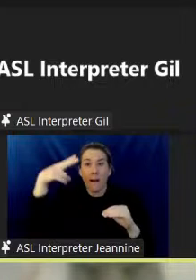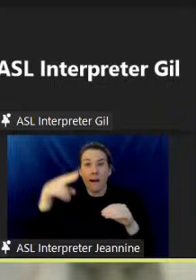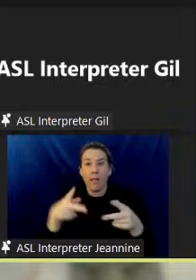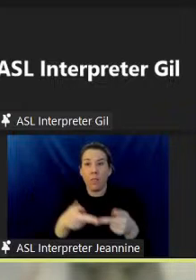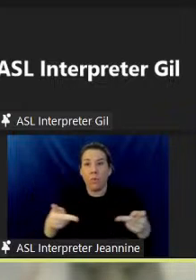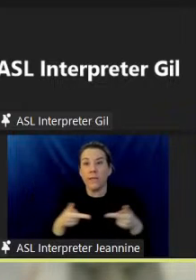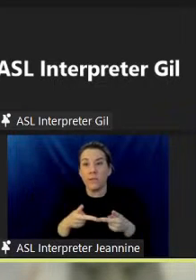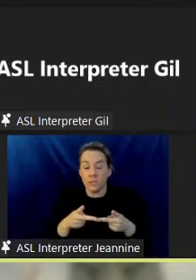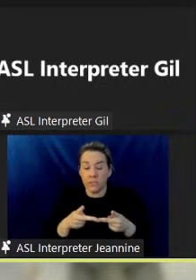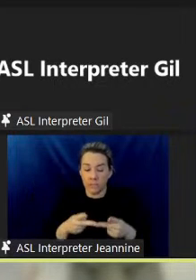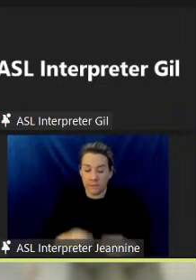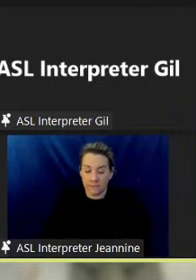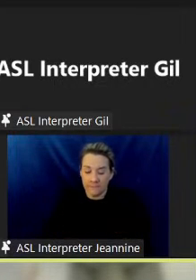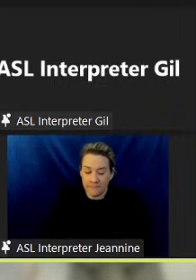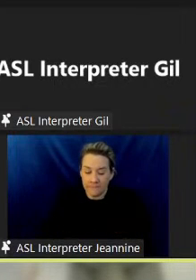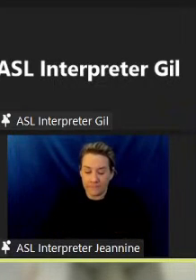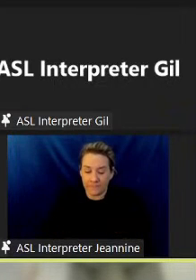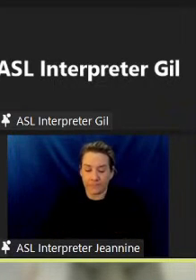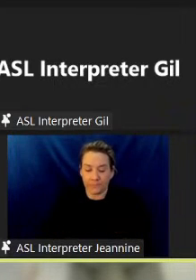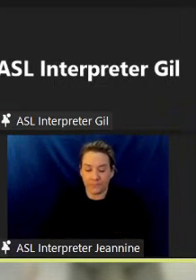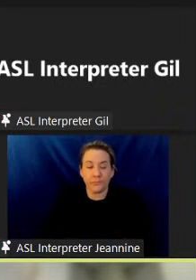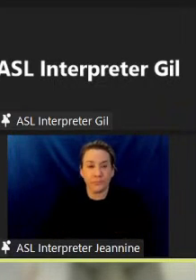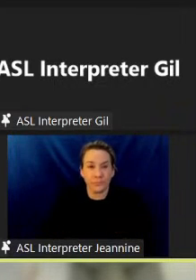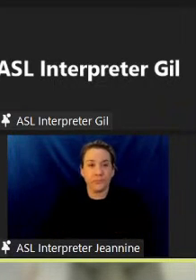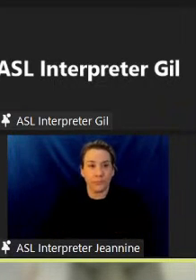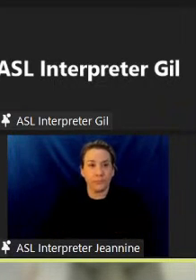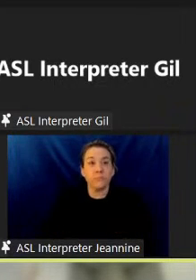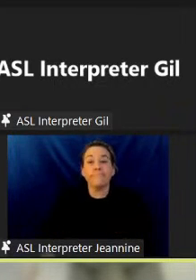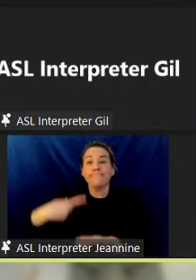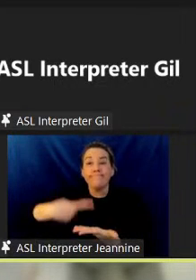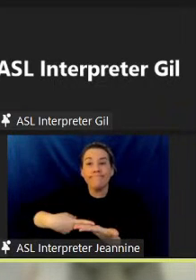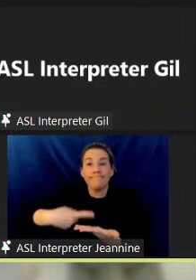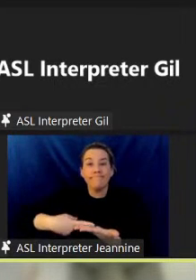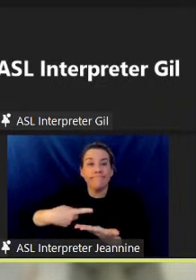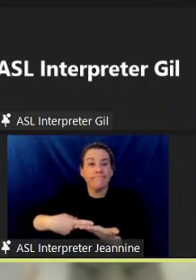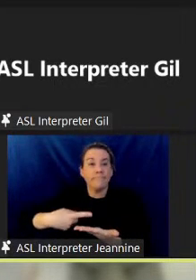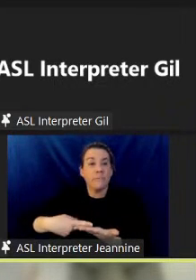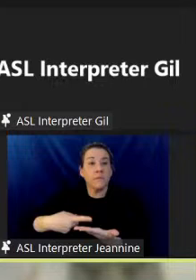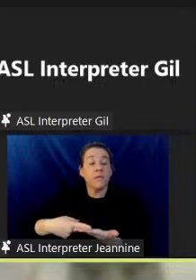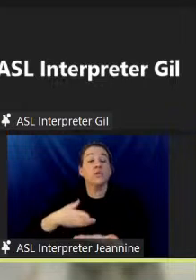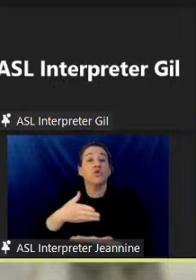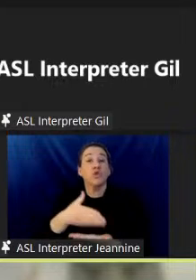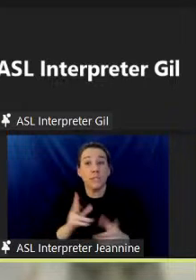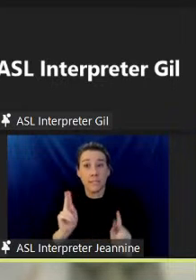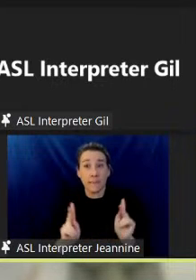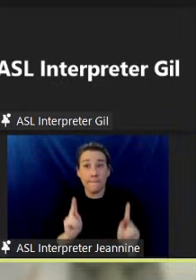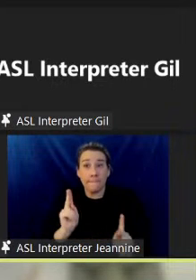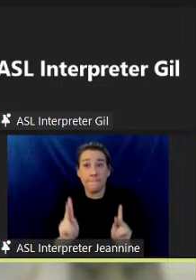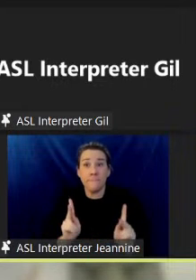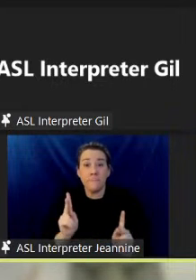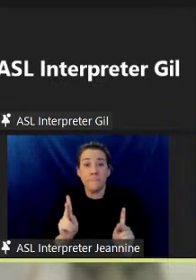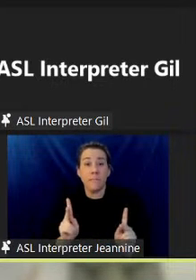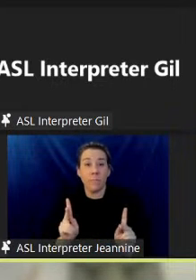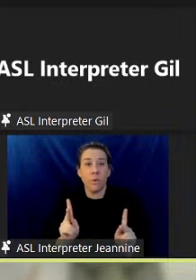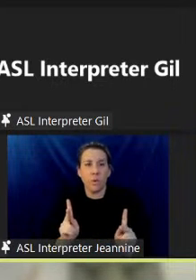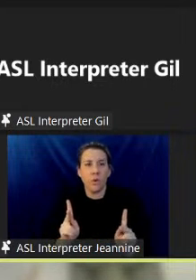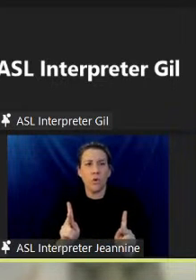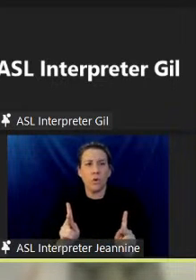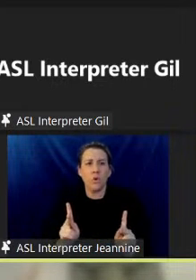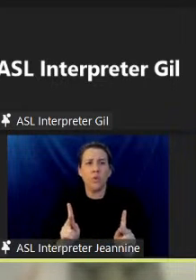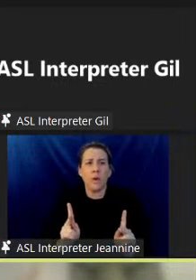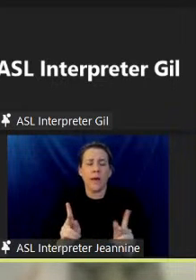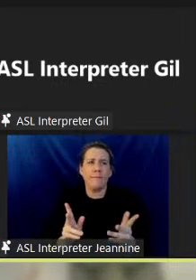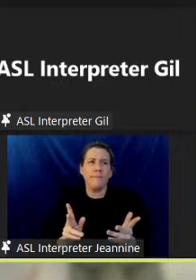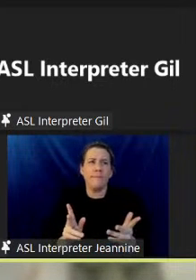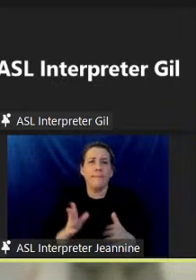So again, I'm just going to go over this. There's other people, there's some folks that have put out different types of things that you can do during